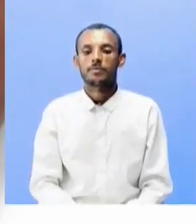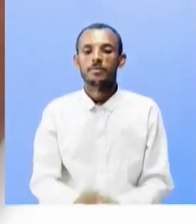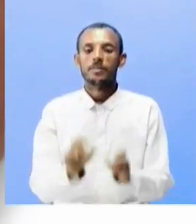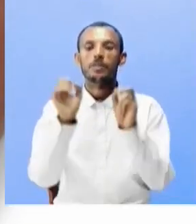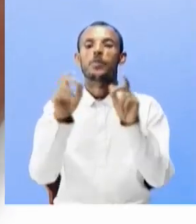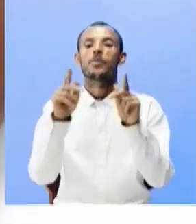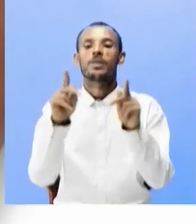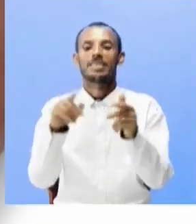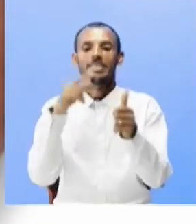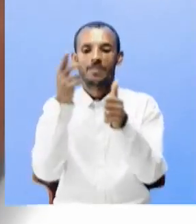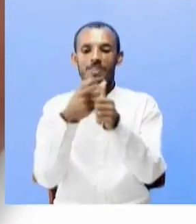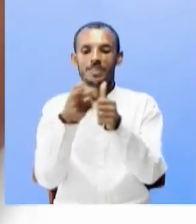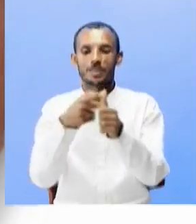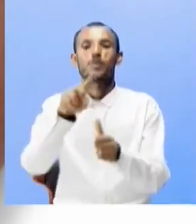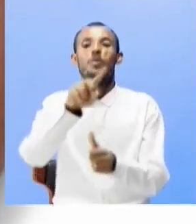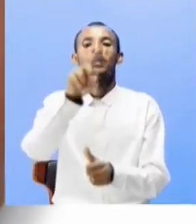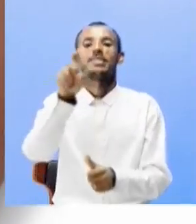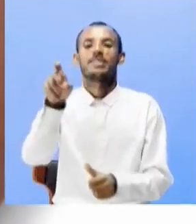Okay, the first question.